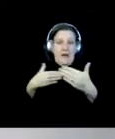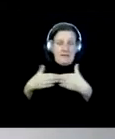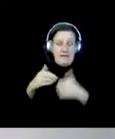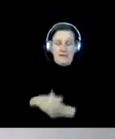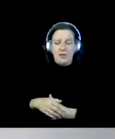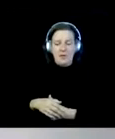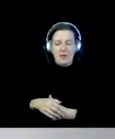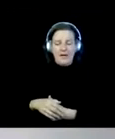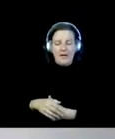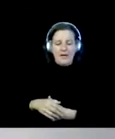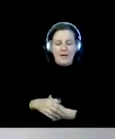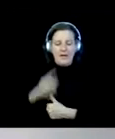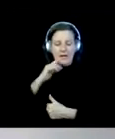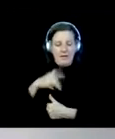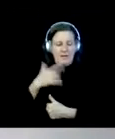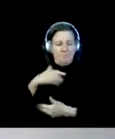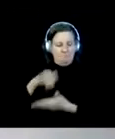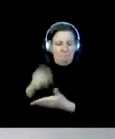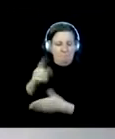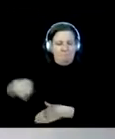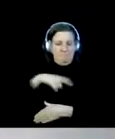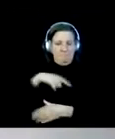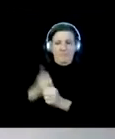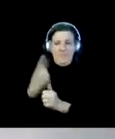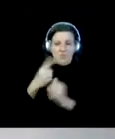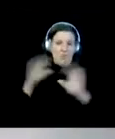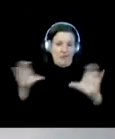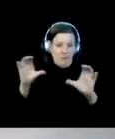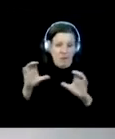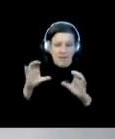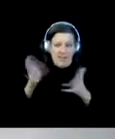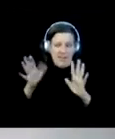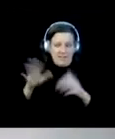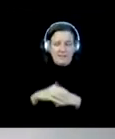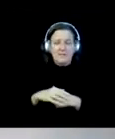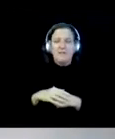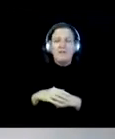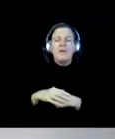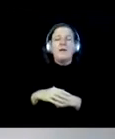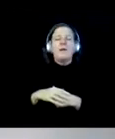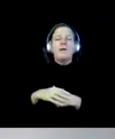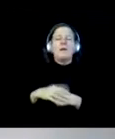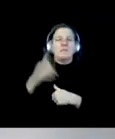I mean, I think that's what everybody does to some degree. Or like, I think I mentioned at the beginning, kind